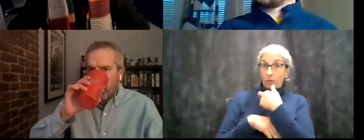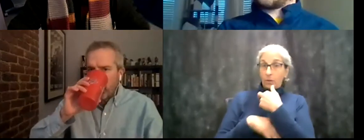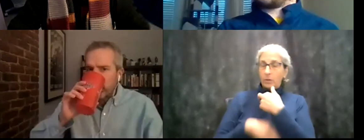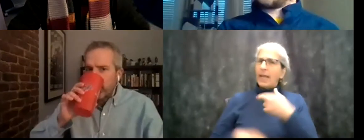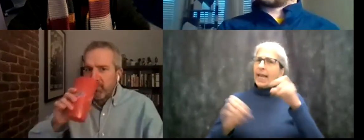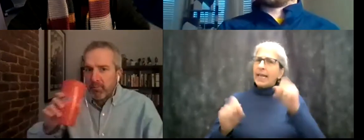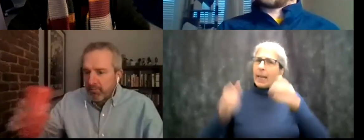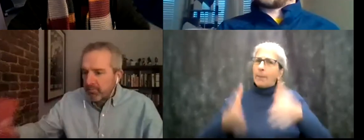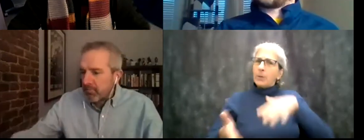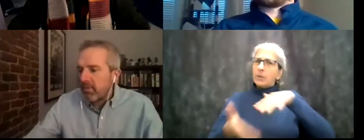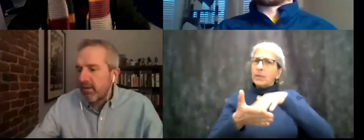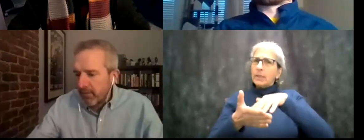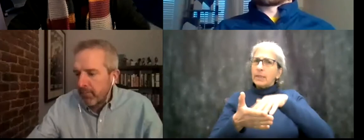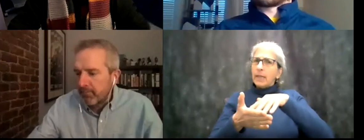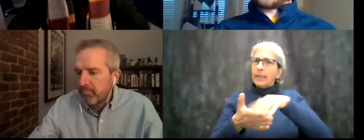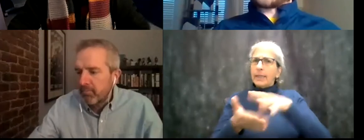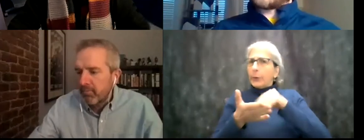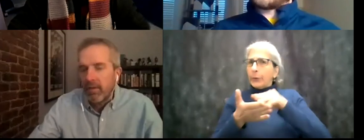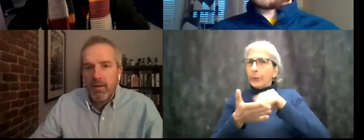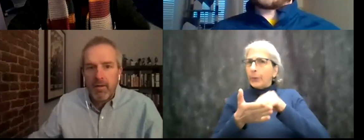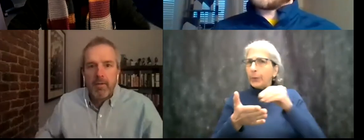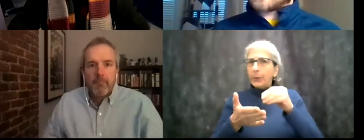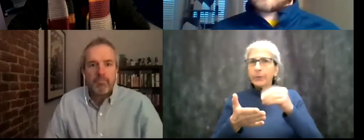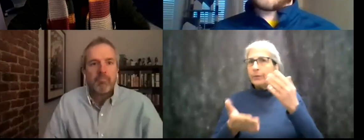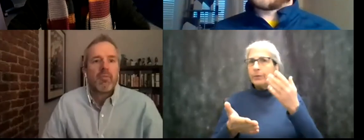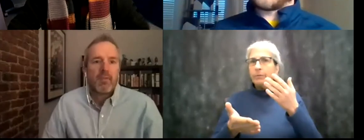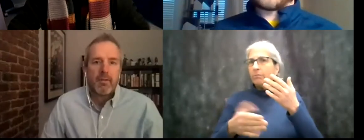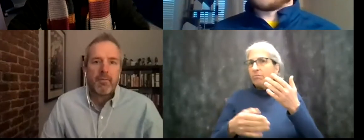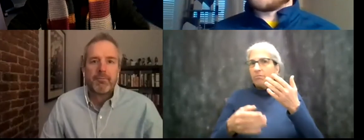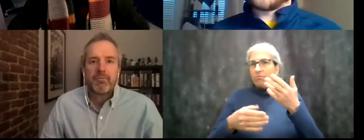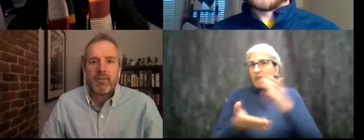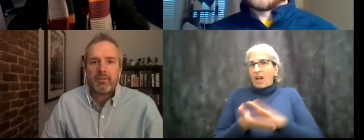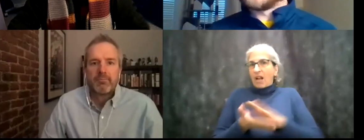study, like at a you know, secondary level, college,